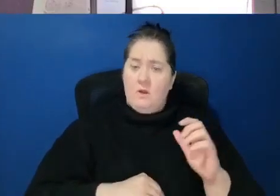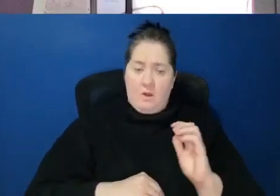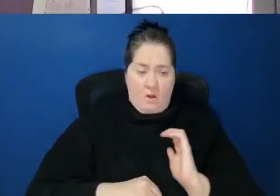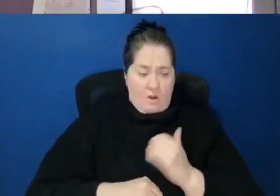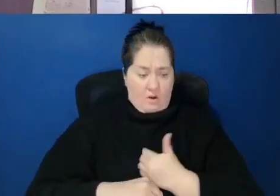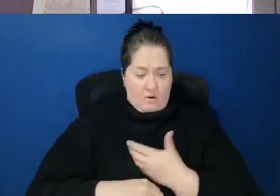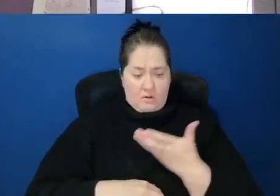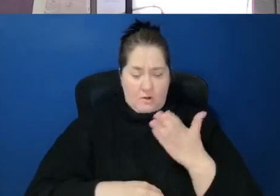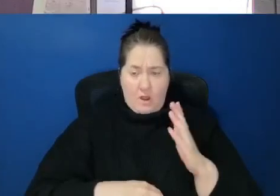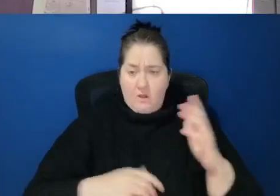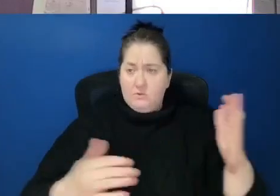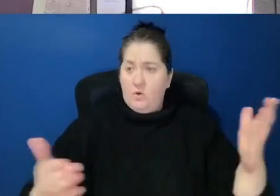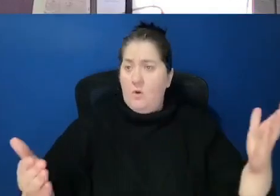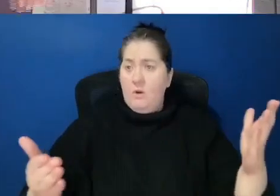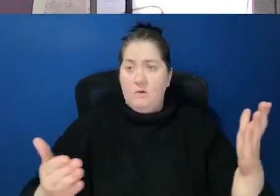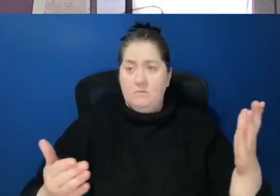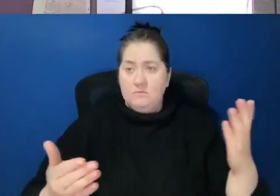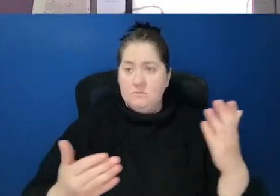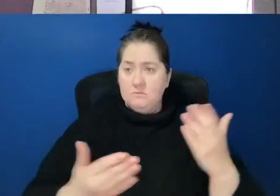are open wide.